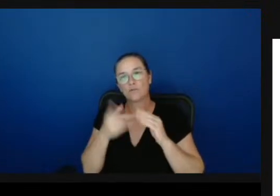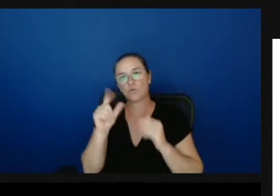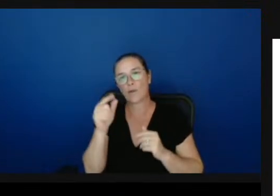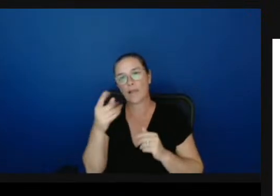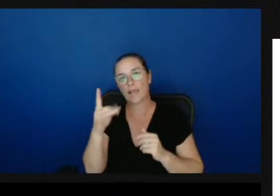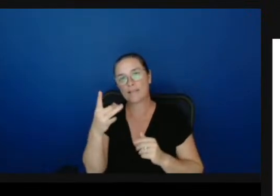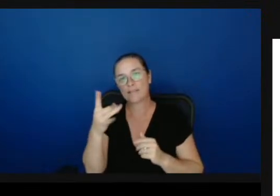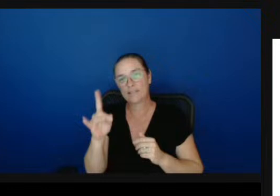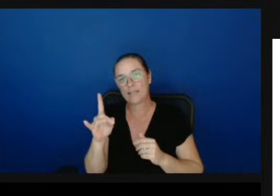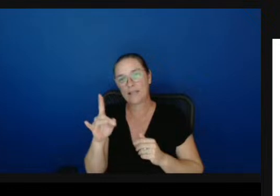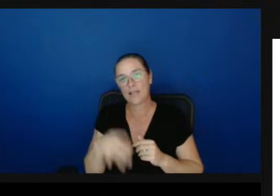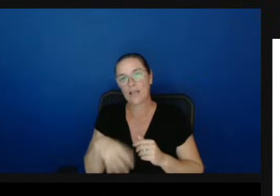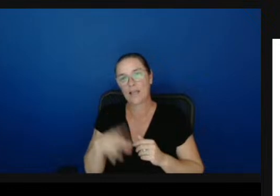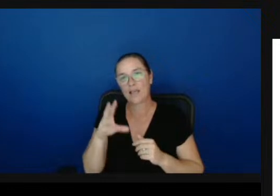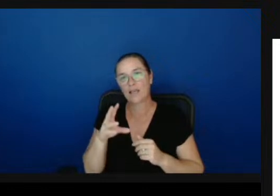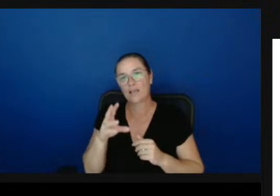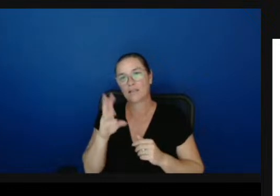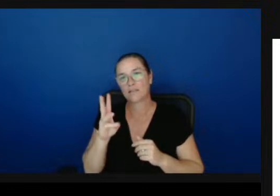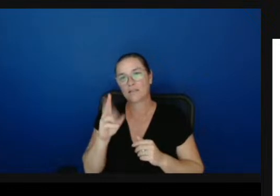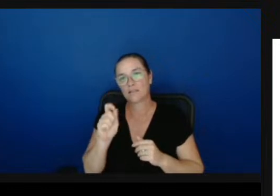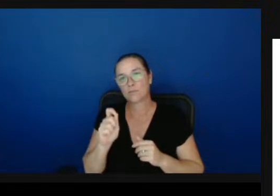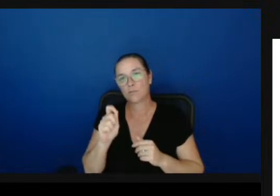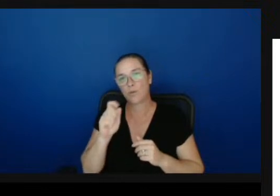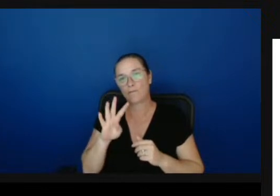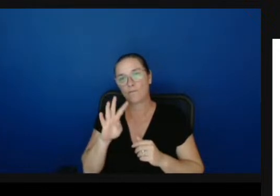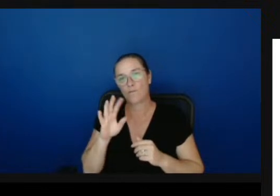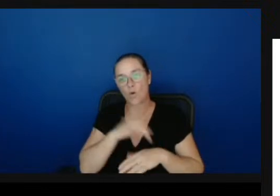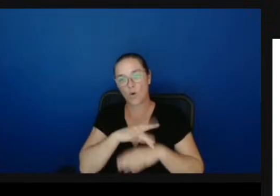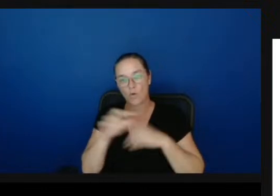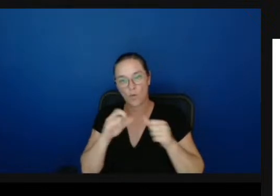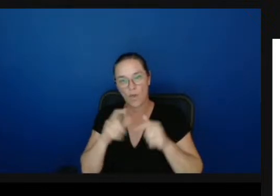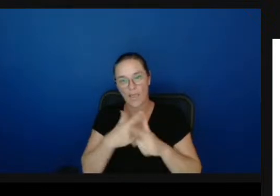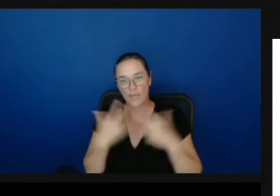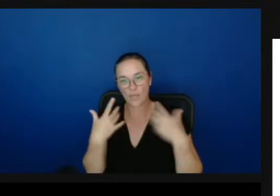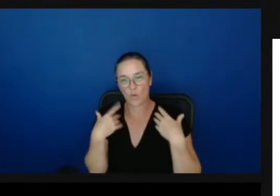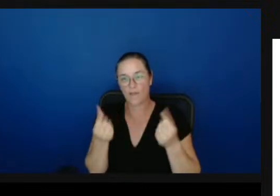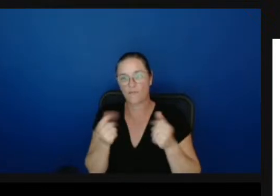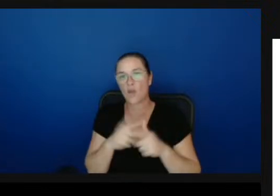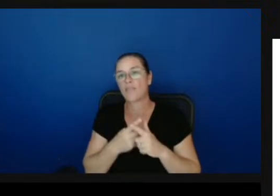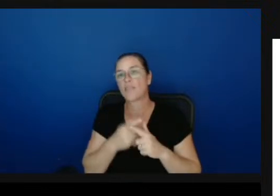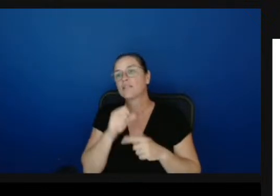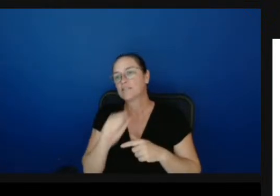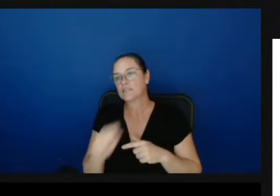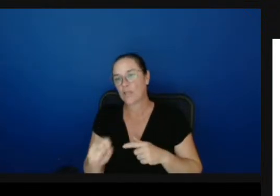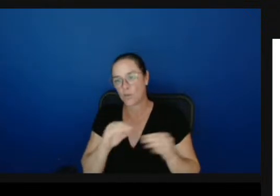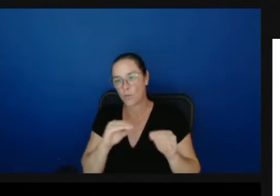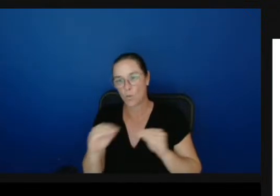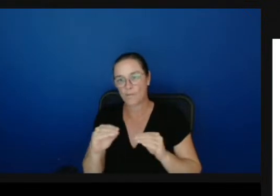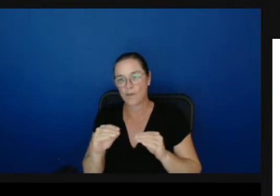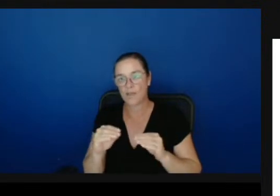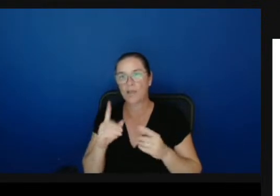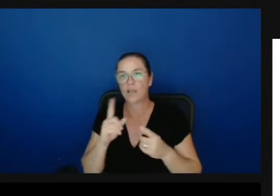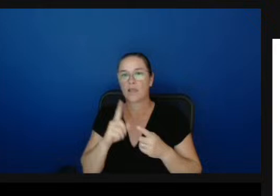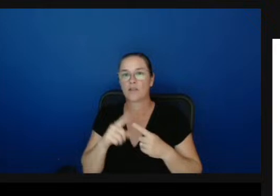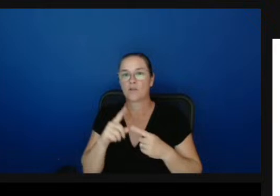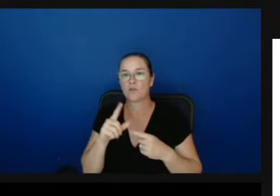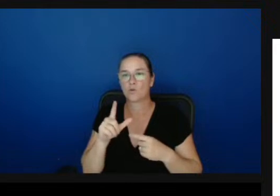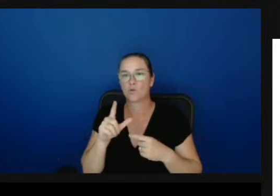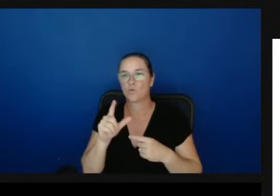2018, 6.9 earthquake, recovery, southern movement, all the way into